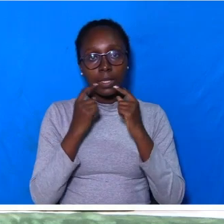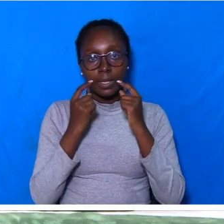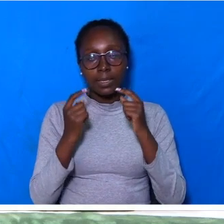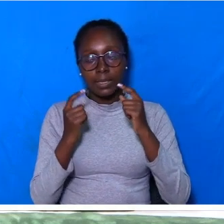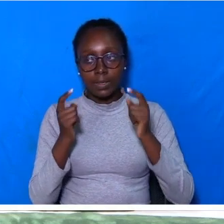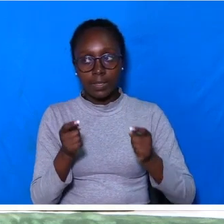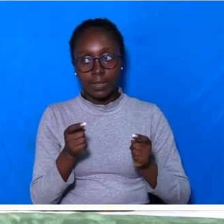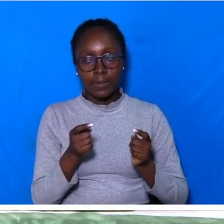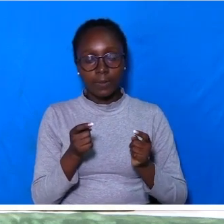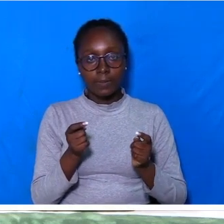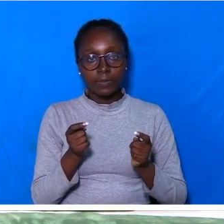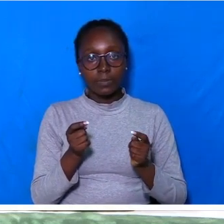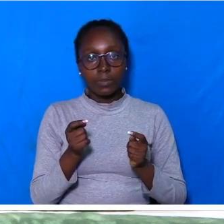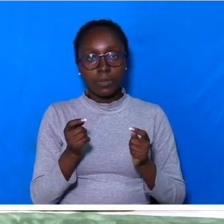demons,